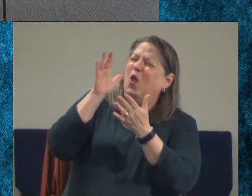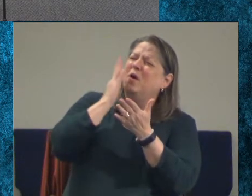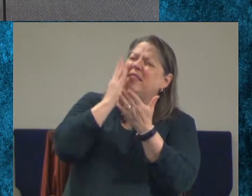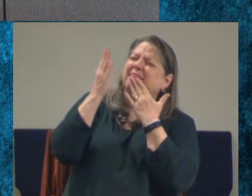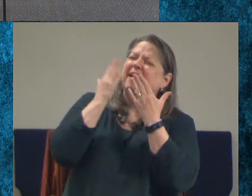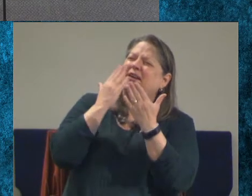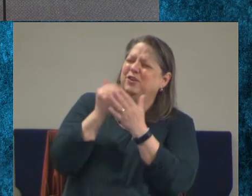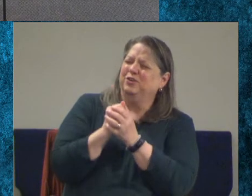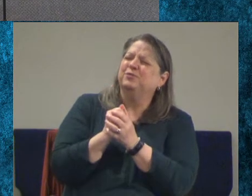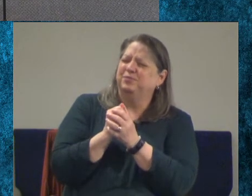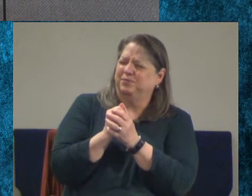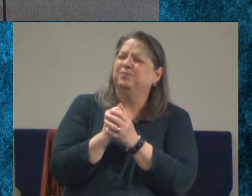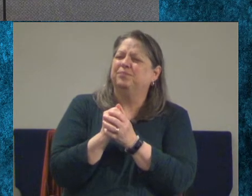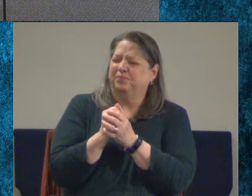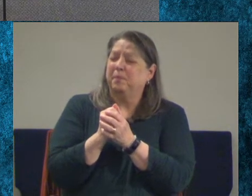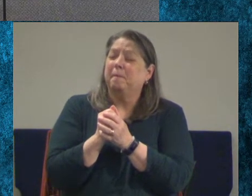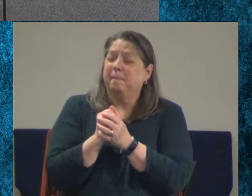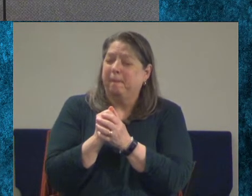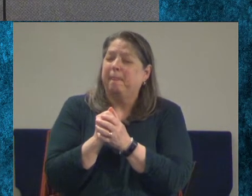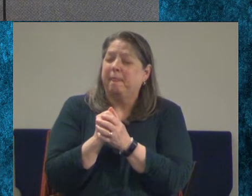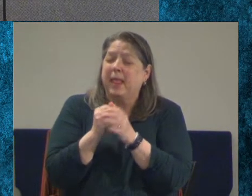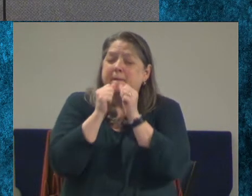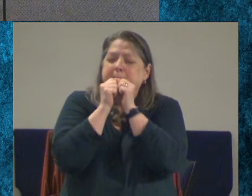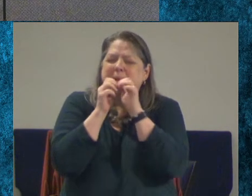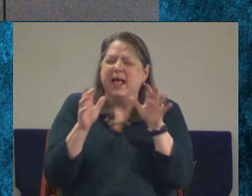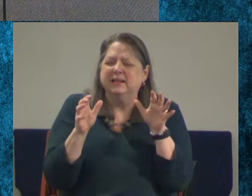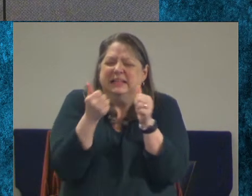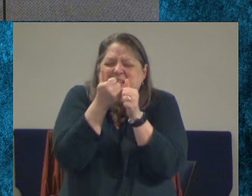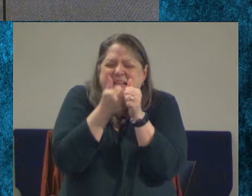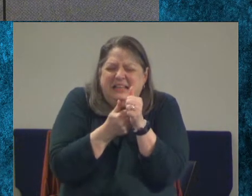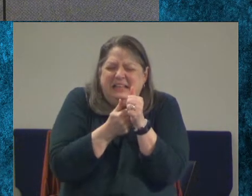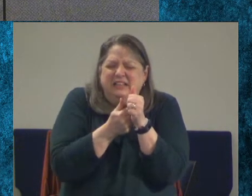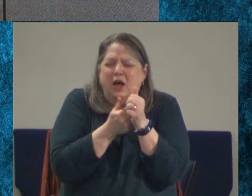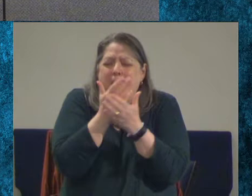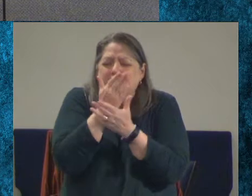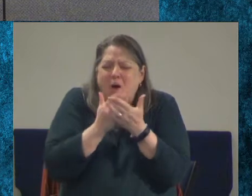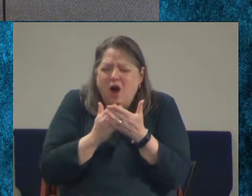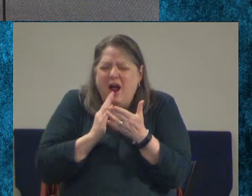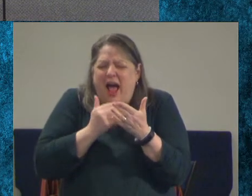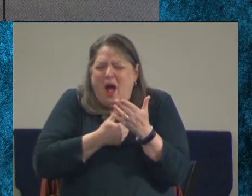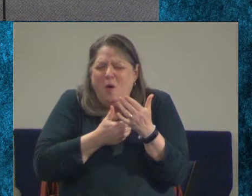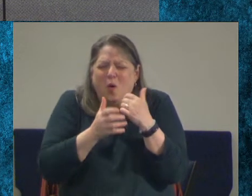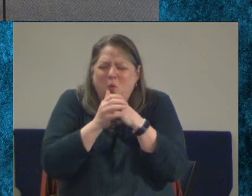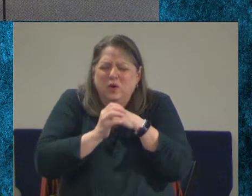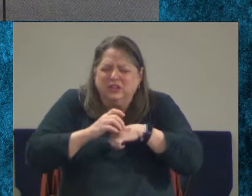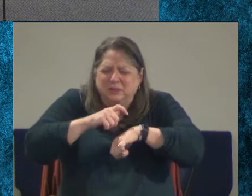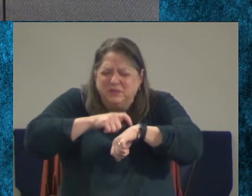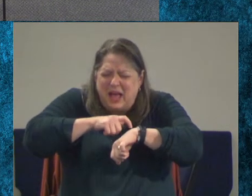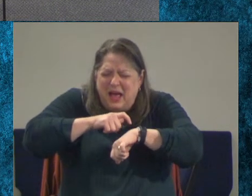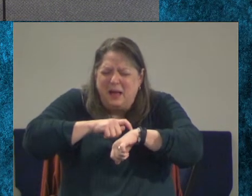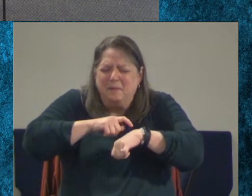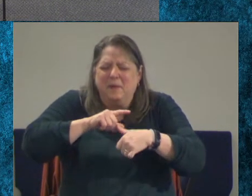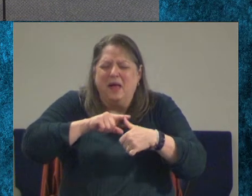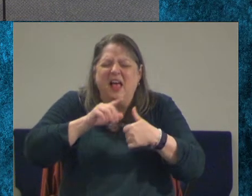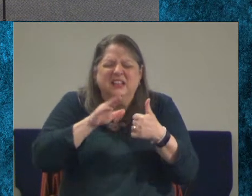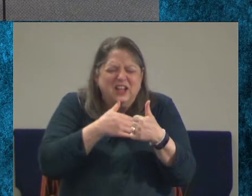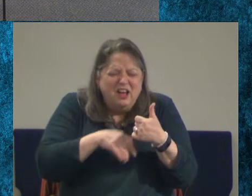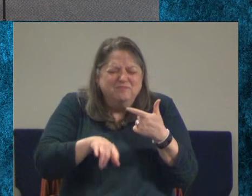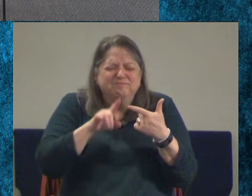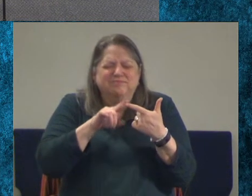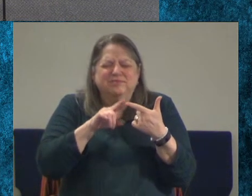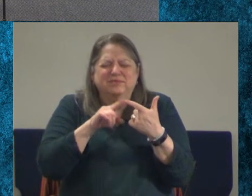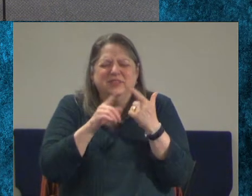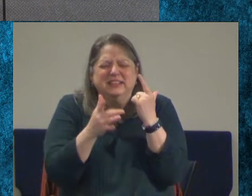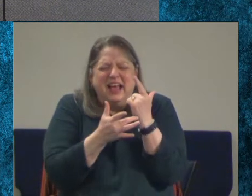for that. Father, I ask that you would bless each aspect of this service today. Our worship, the